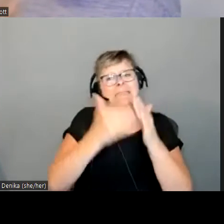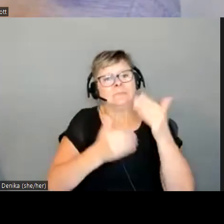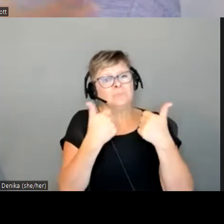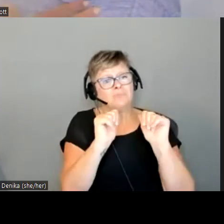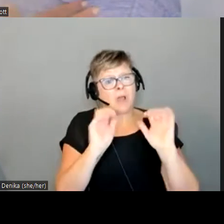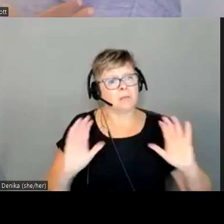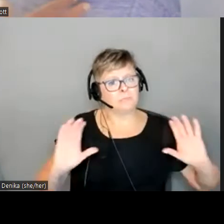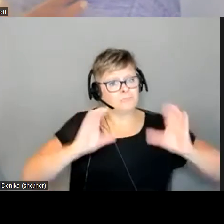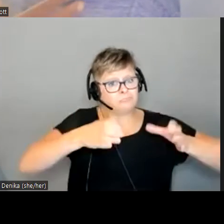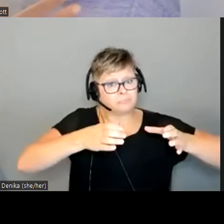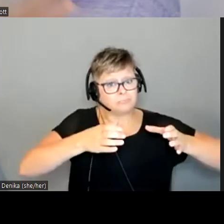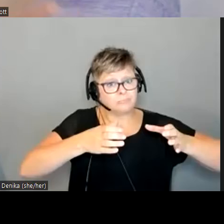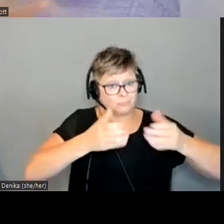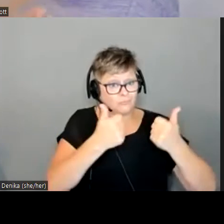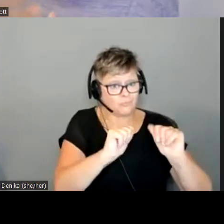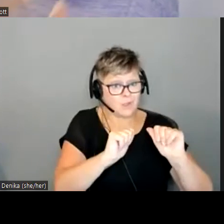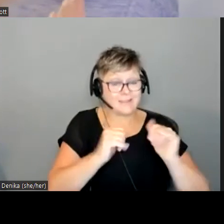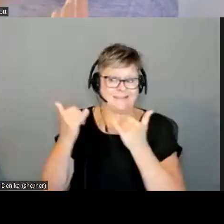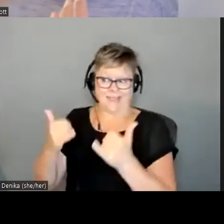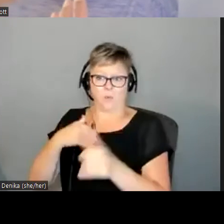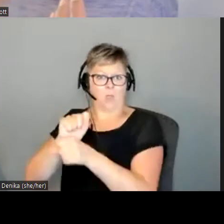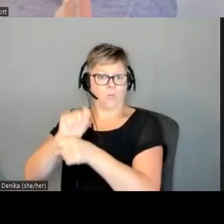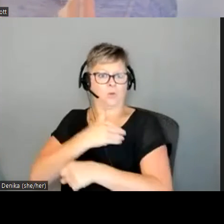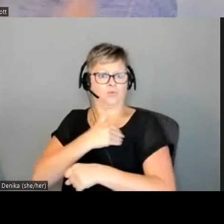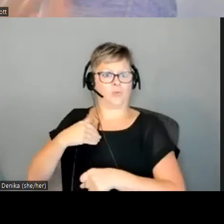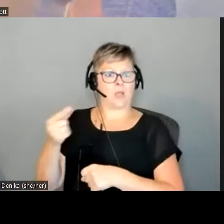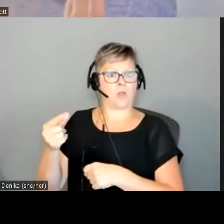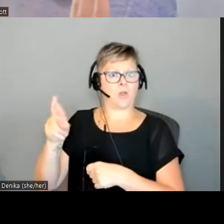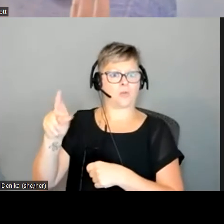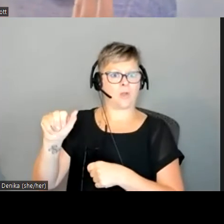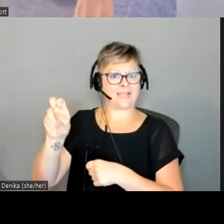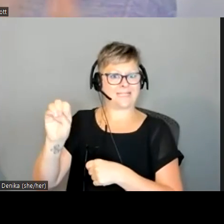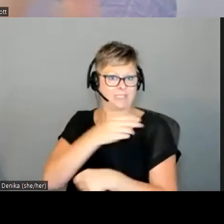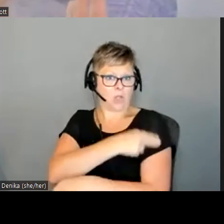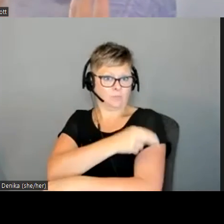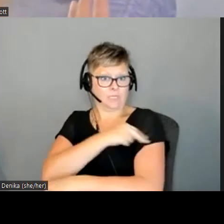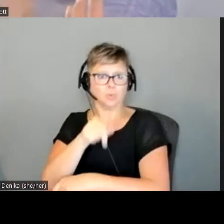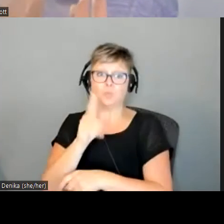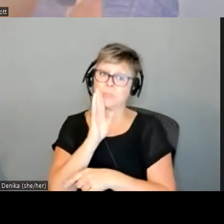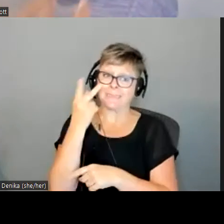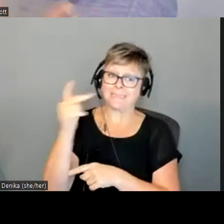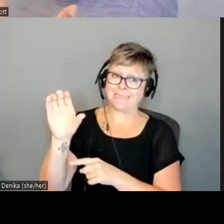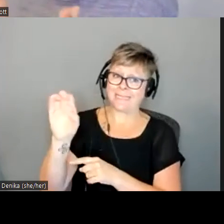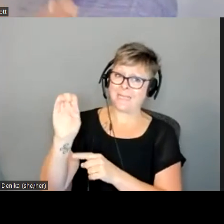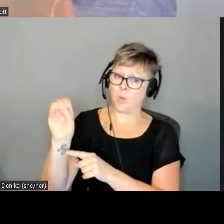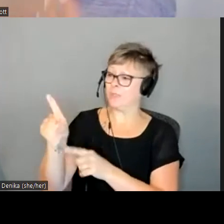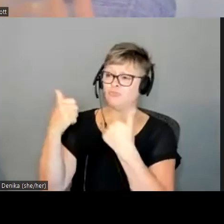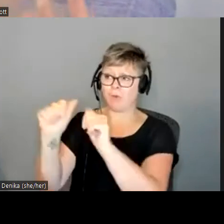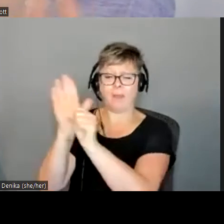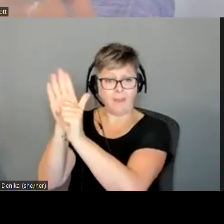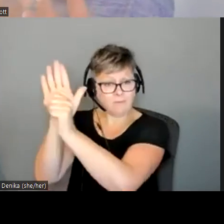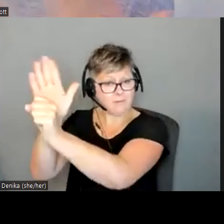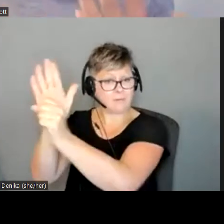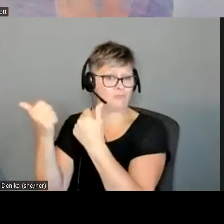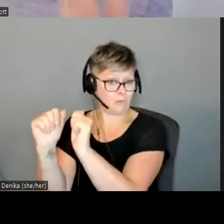like now that I'm at Toronto Grace, I find that our CEO tries, and you see him at the table, you know, trying to advocate. But